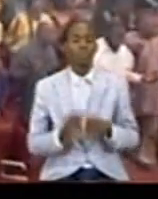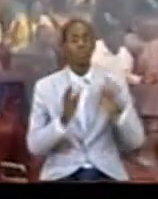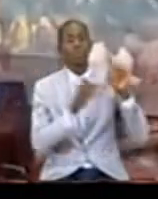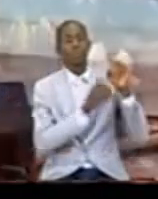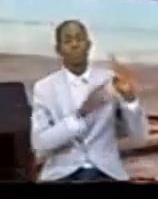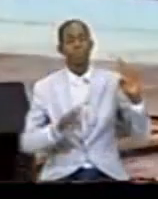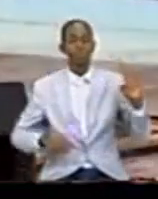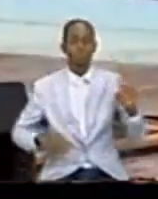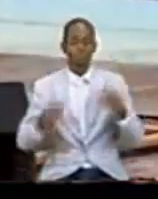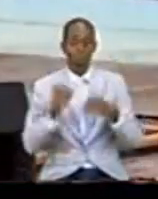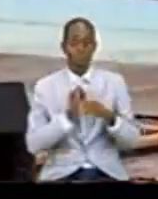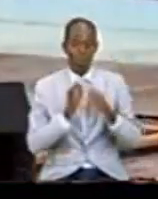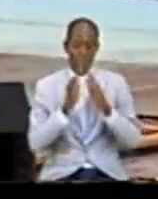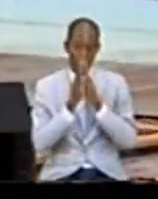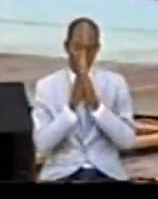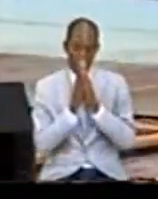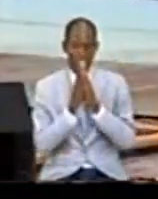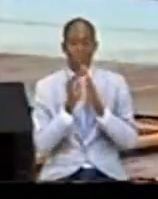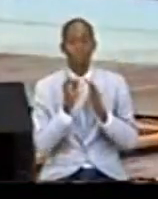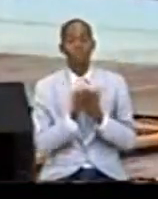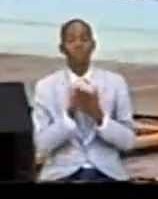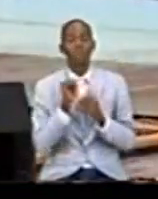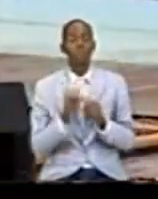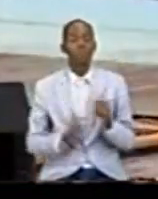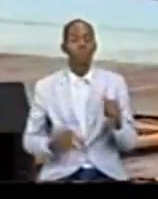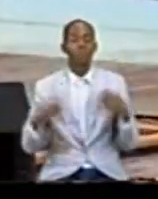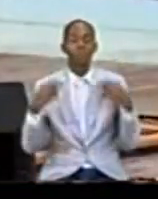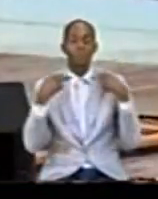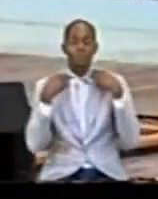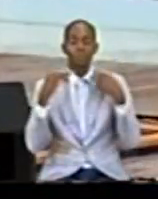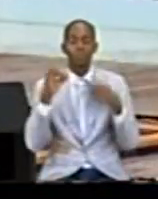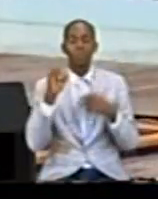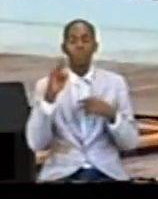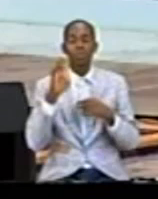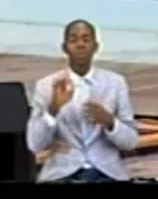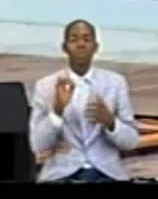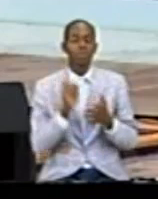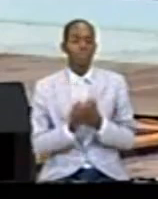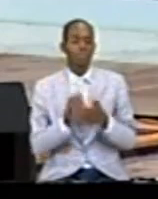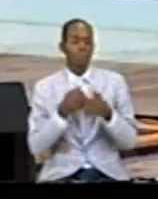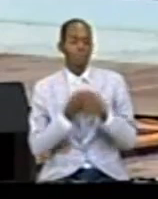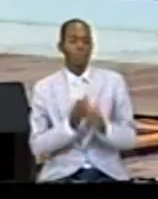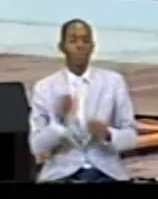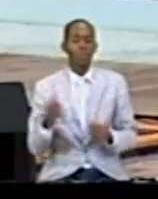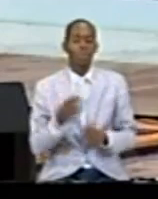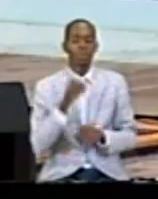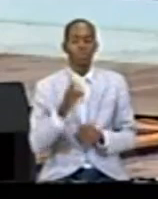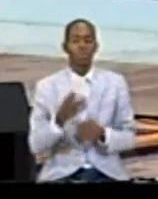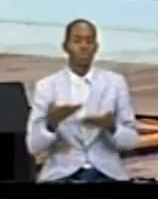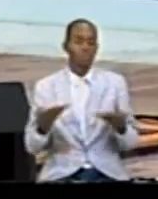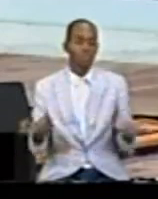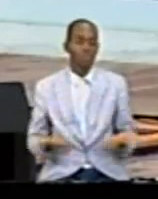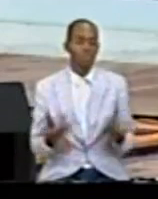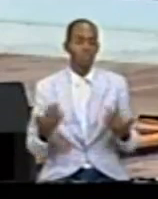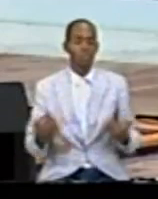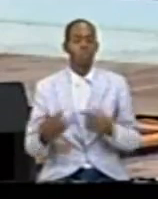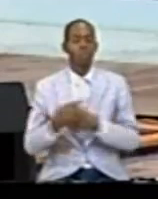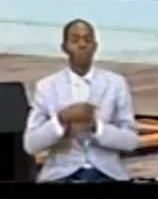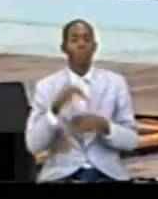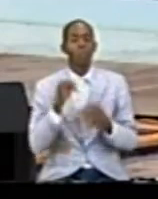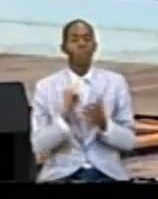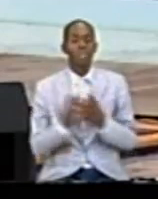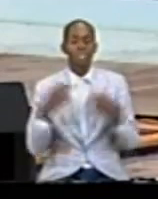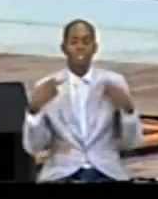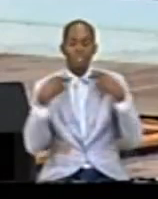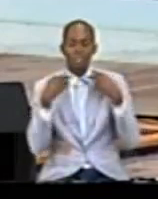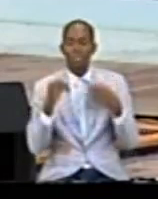Lord, I pray that every yoke that followed anyone here today, that yoke